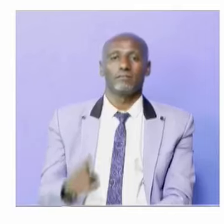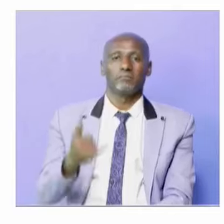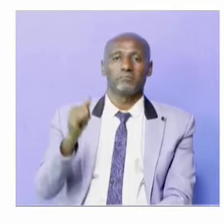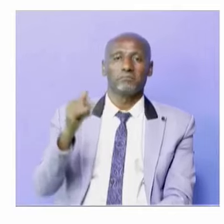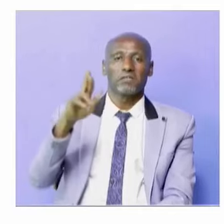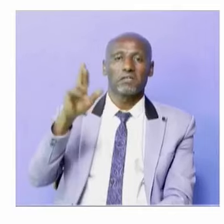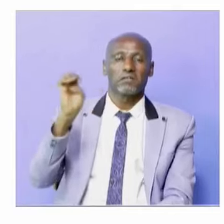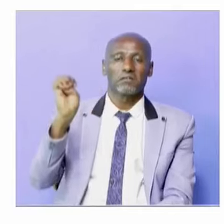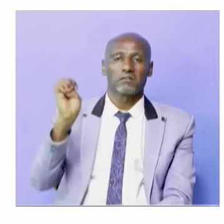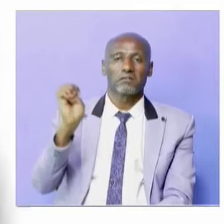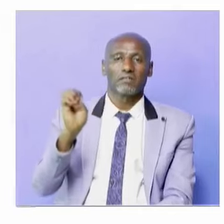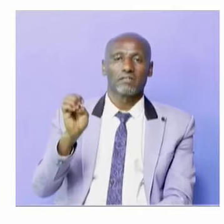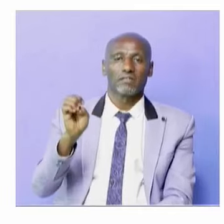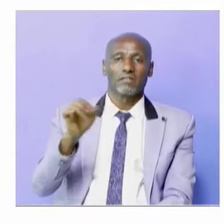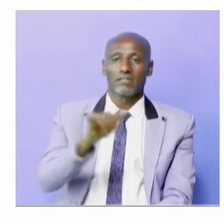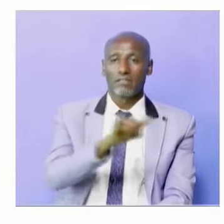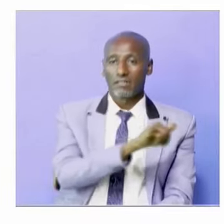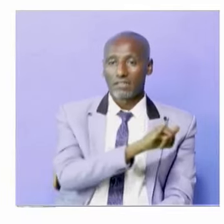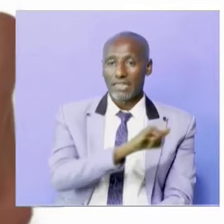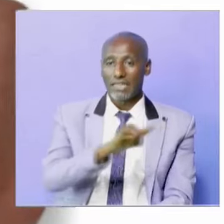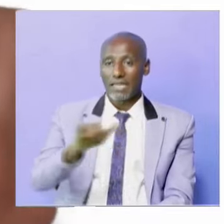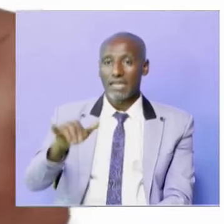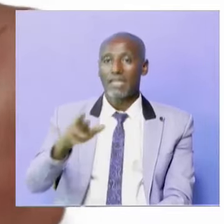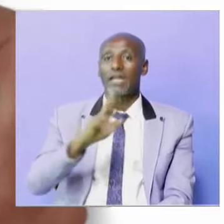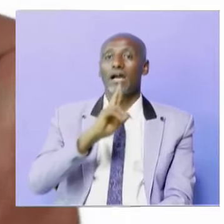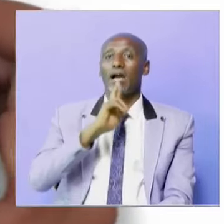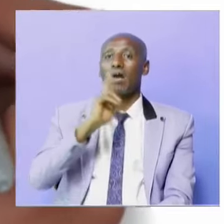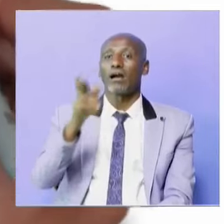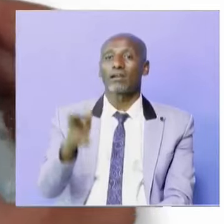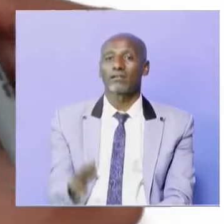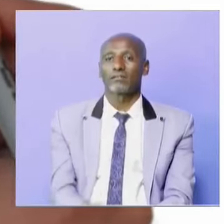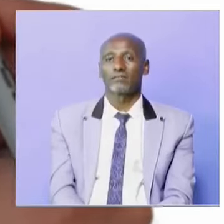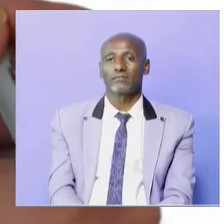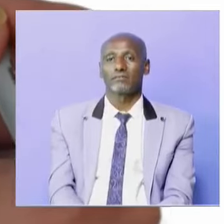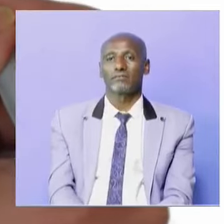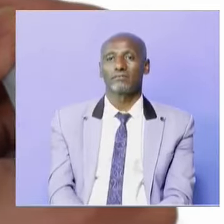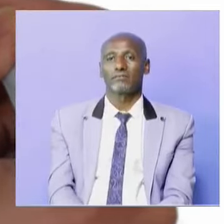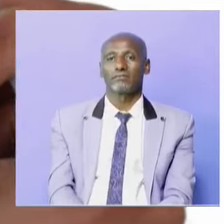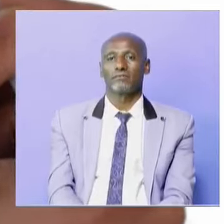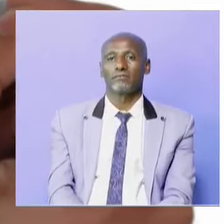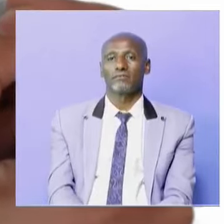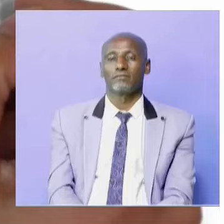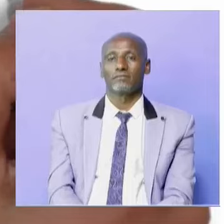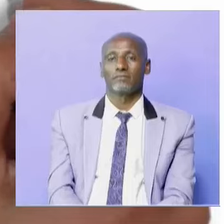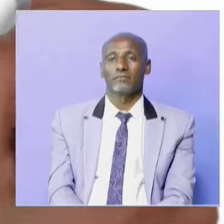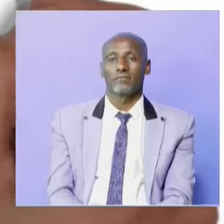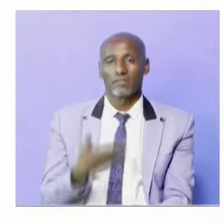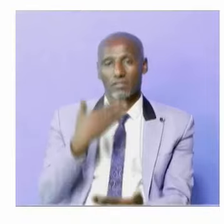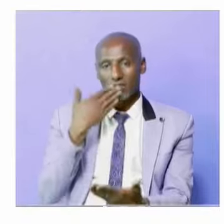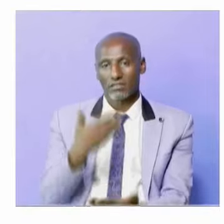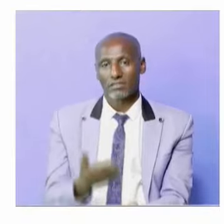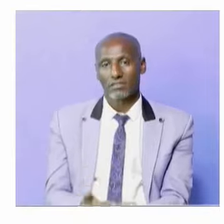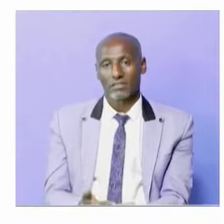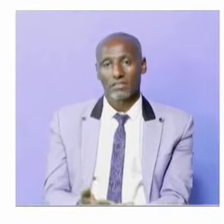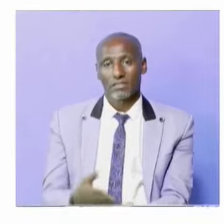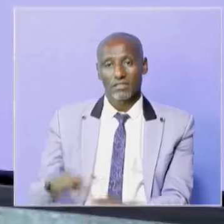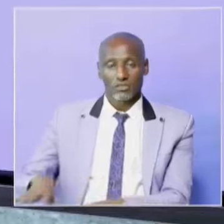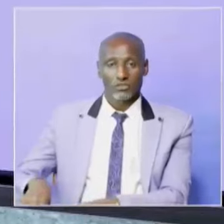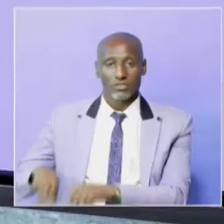They are. We mean that they are. Okay?